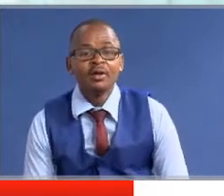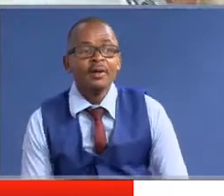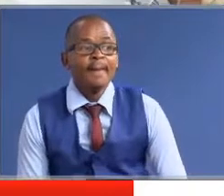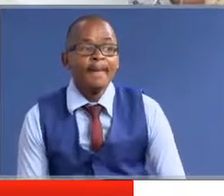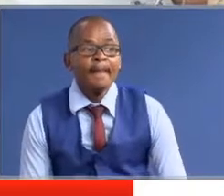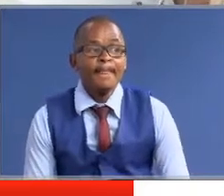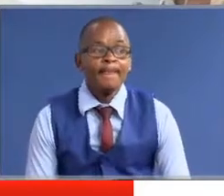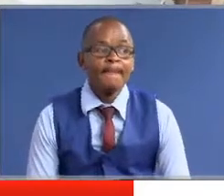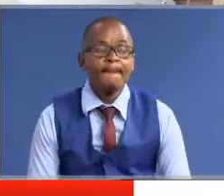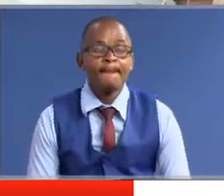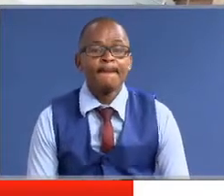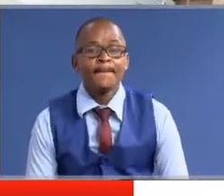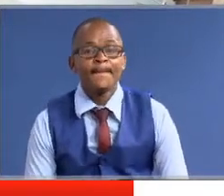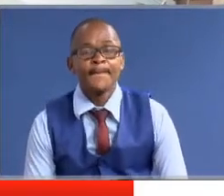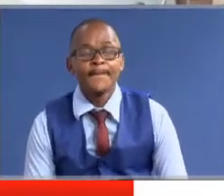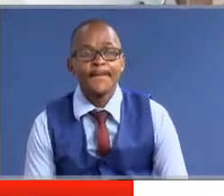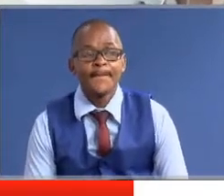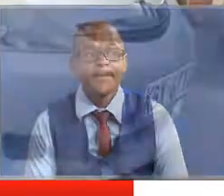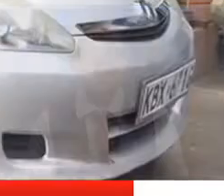Okay.